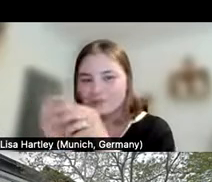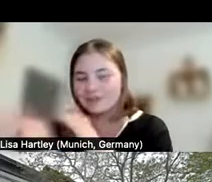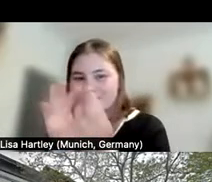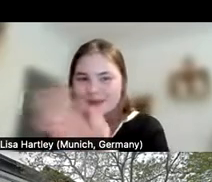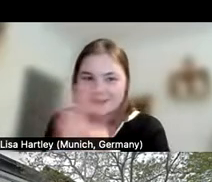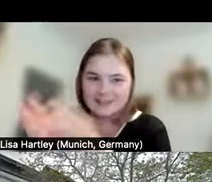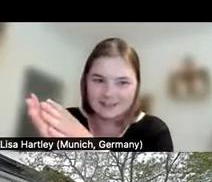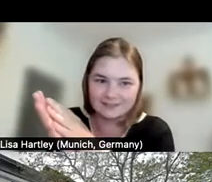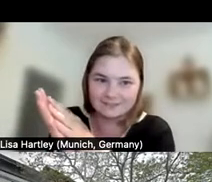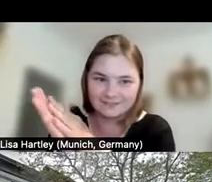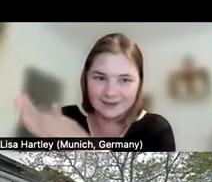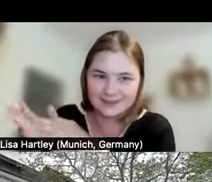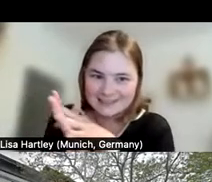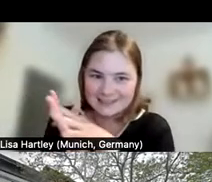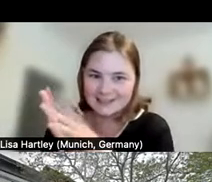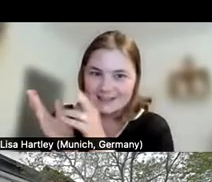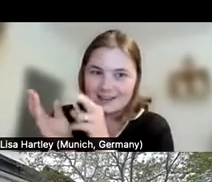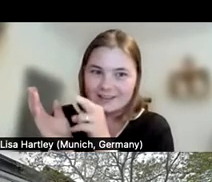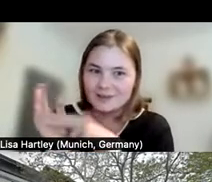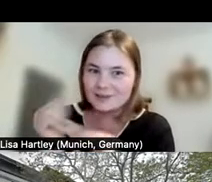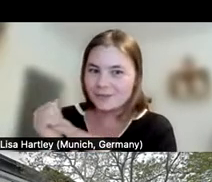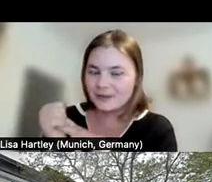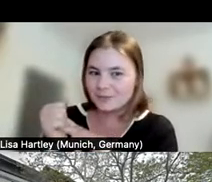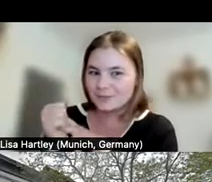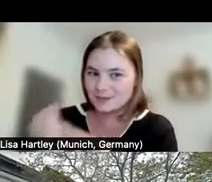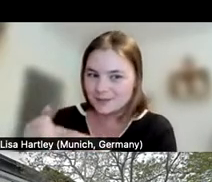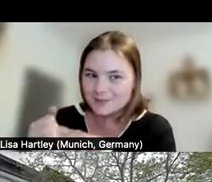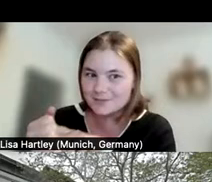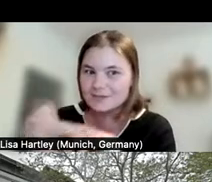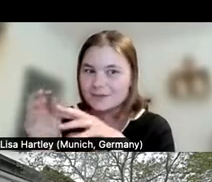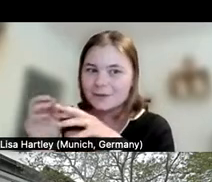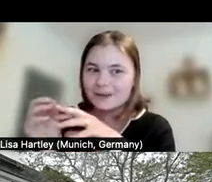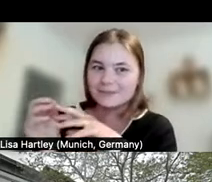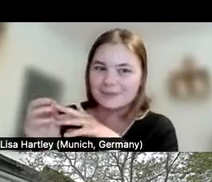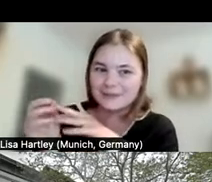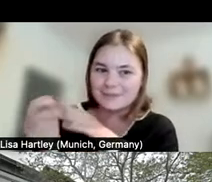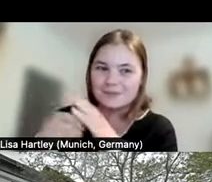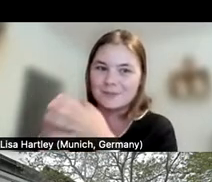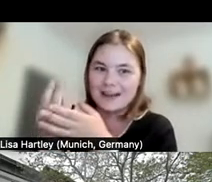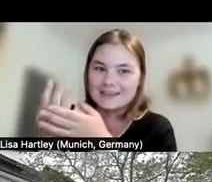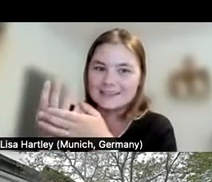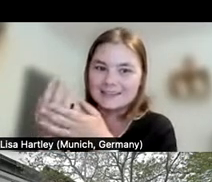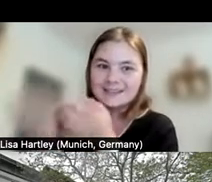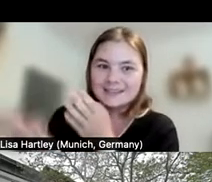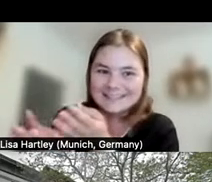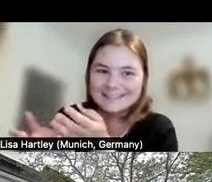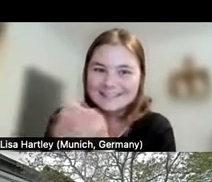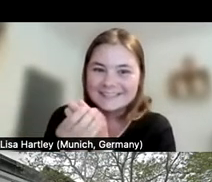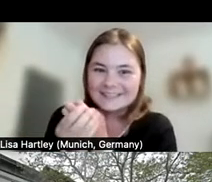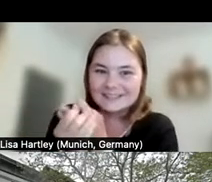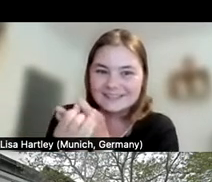or a finger spelling sign becomes lexicalized? Do they become synonymous, or will they be replaced? So in the case of